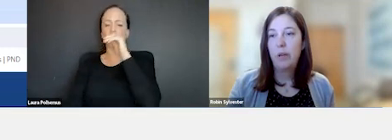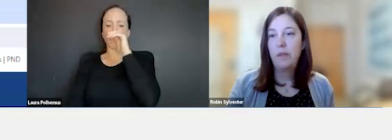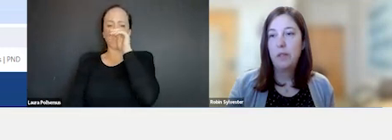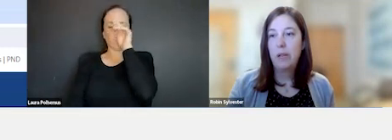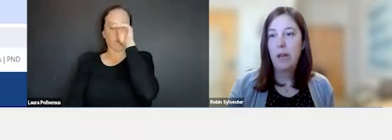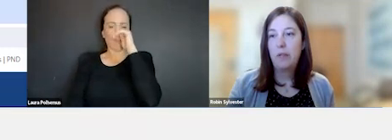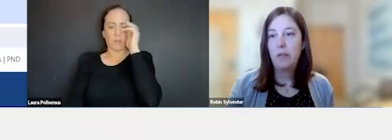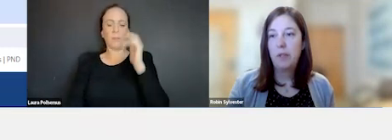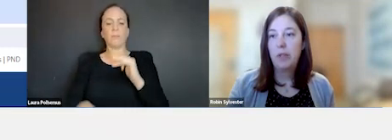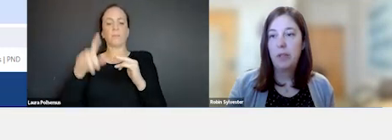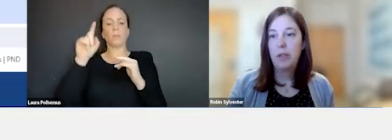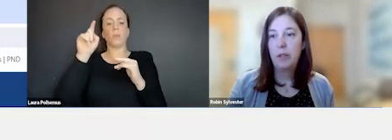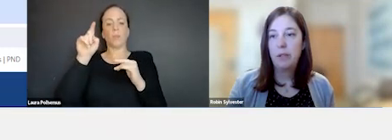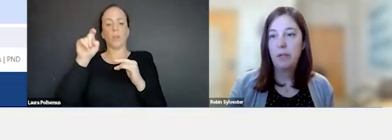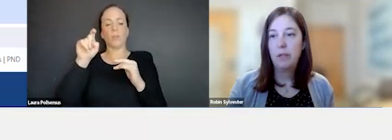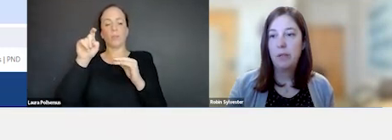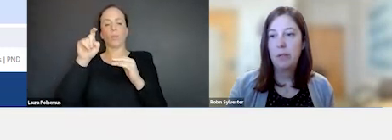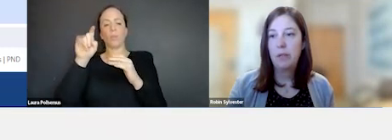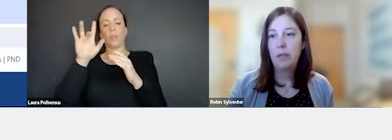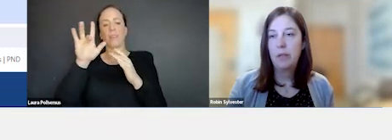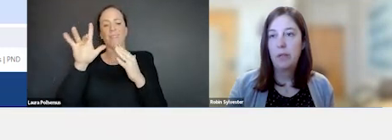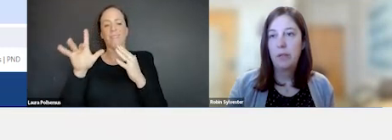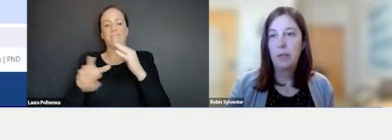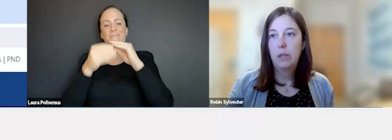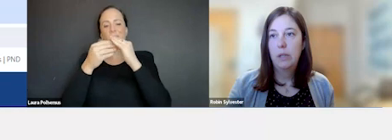You do have to click add filter here,